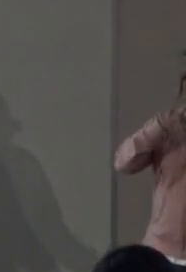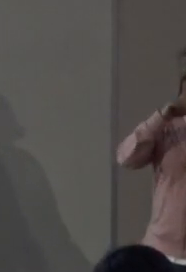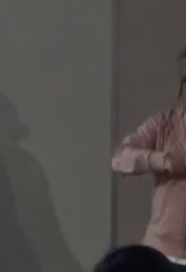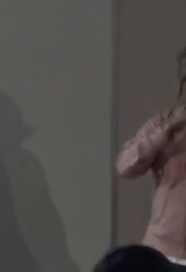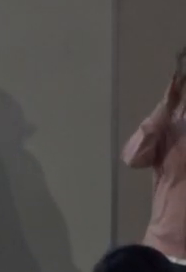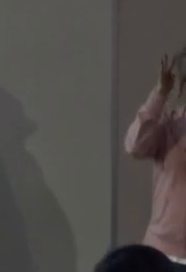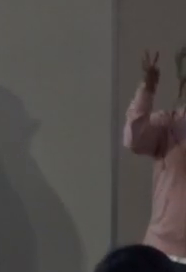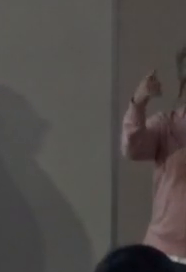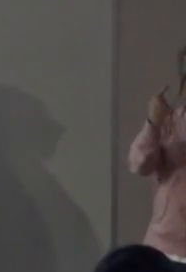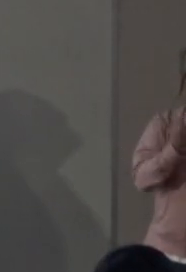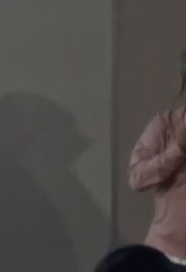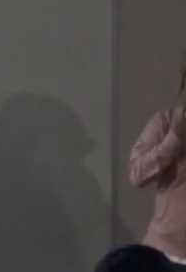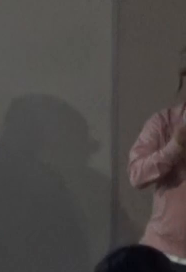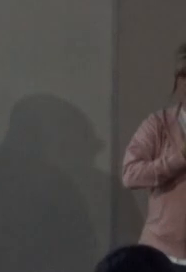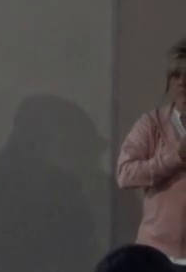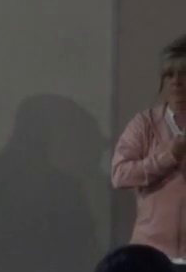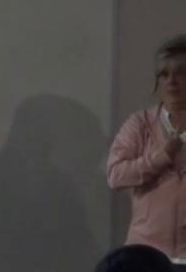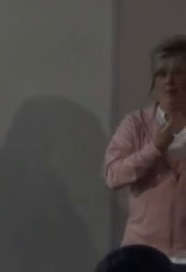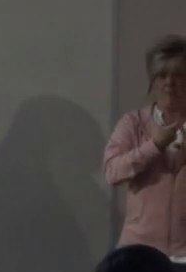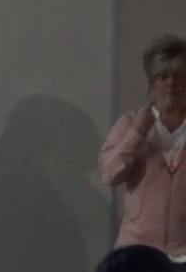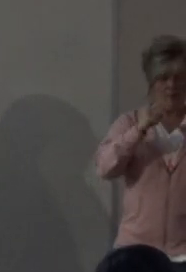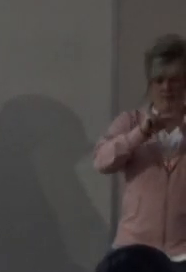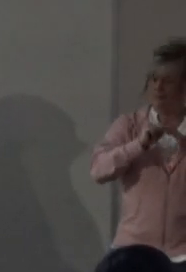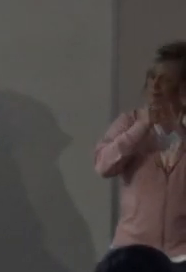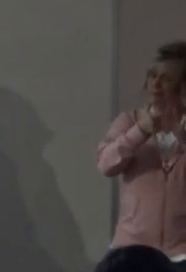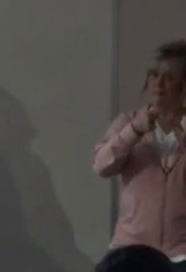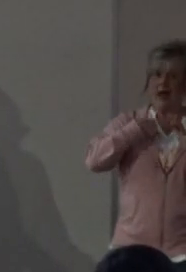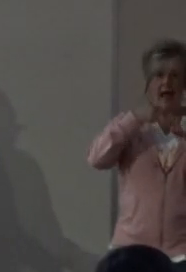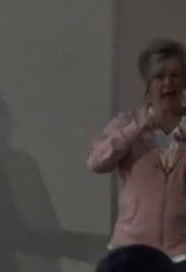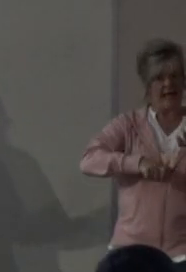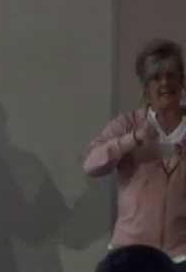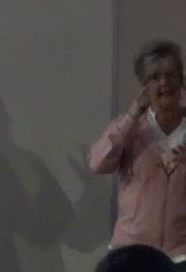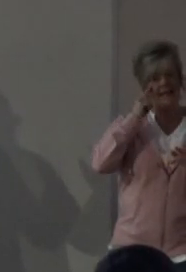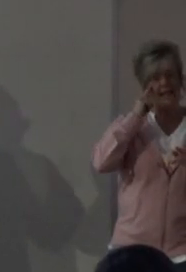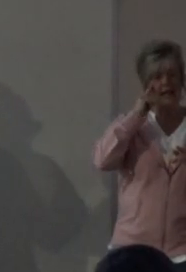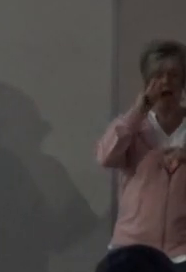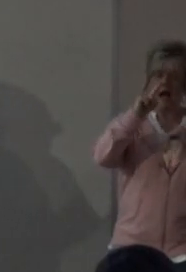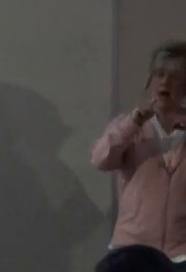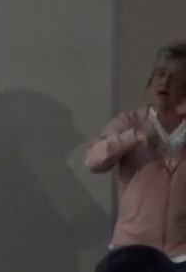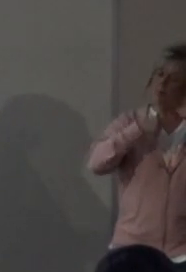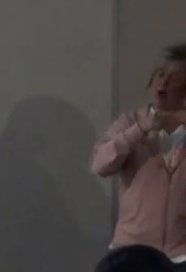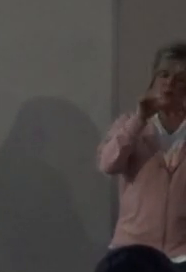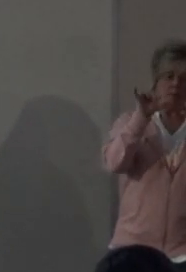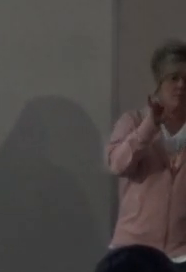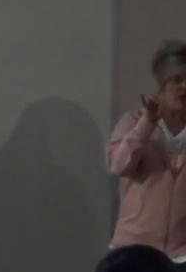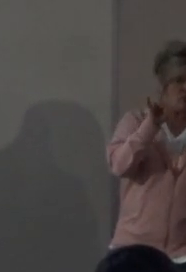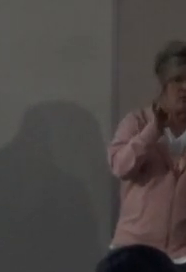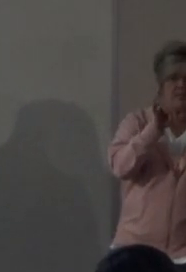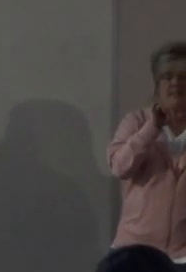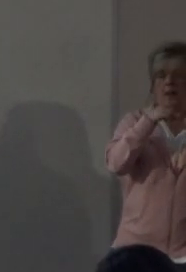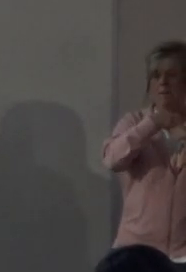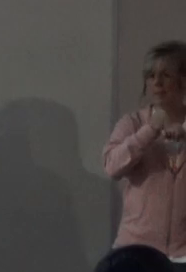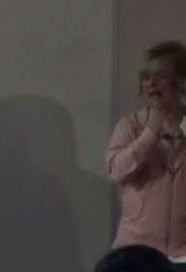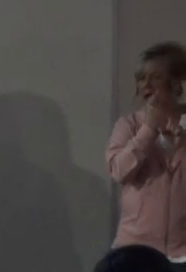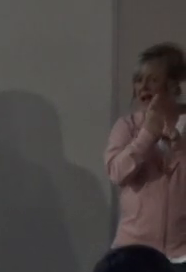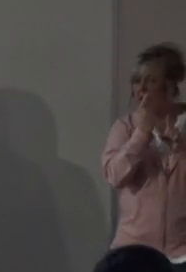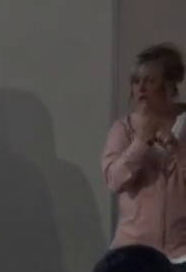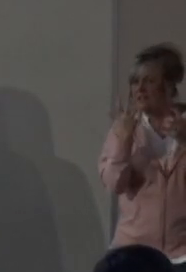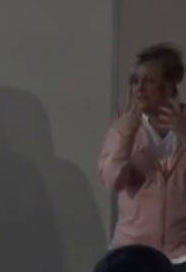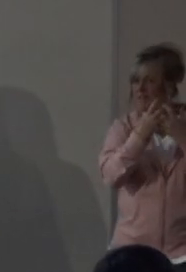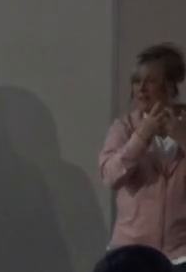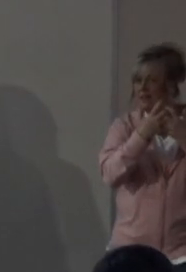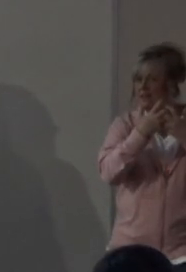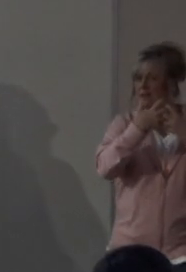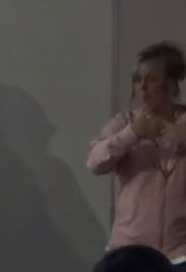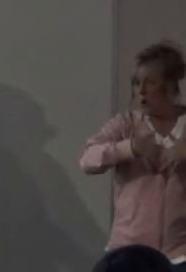by myself. It was totally from scratch. I had to think of the measurements by myself. I had to make it accurate so that it would fit on my motors.